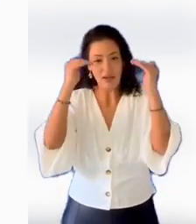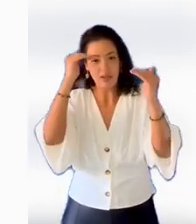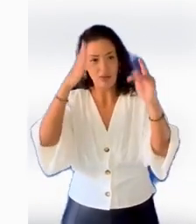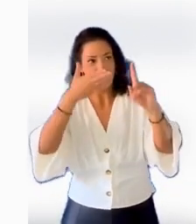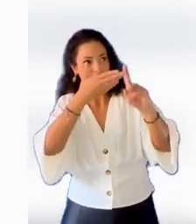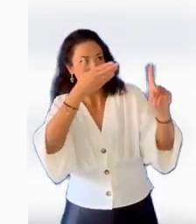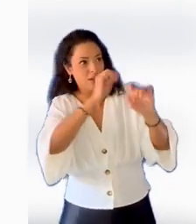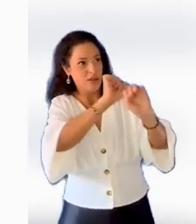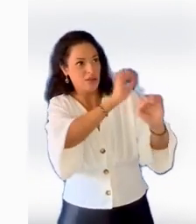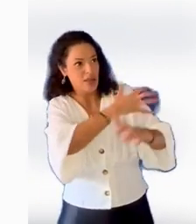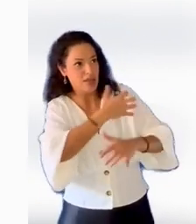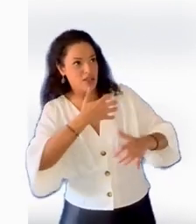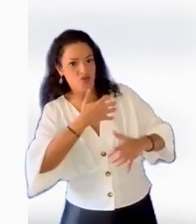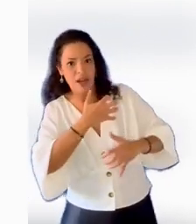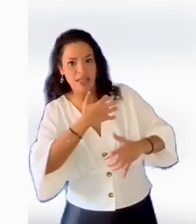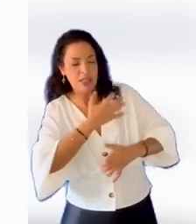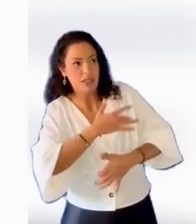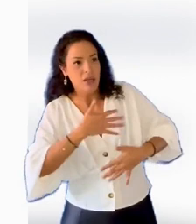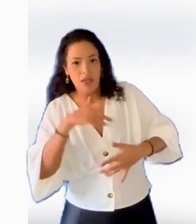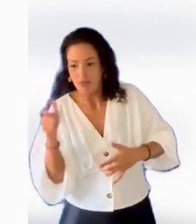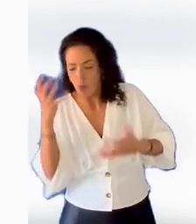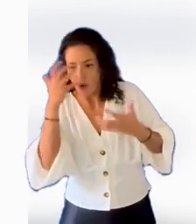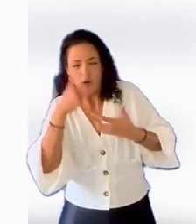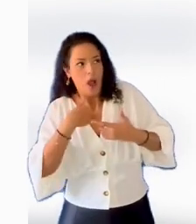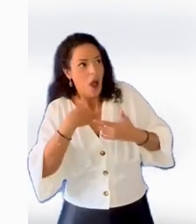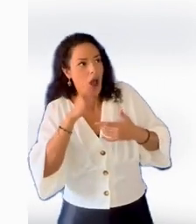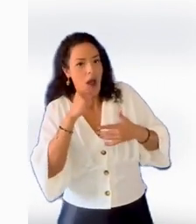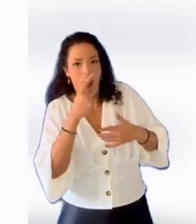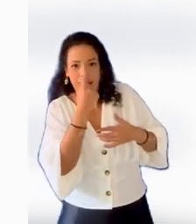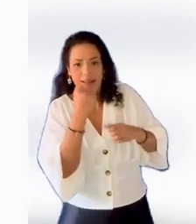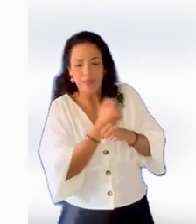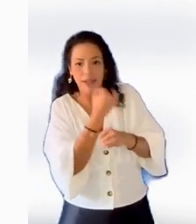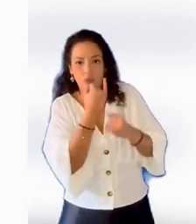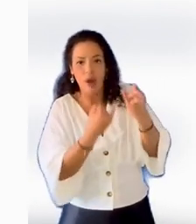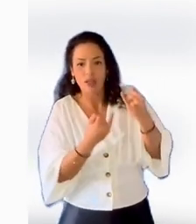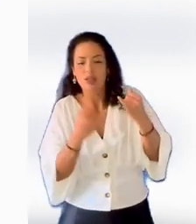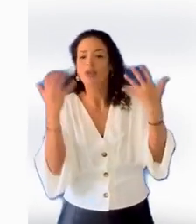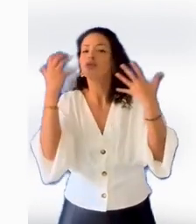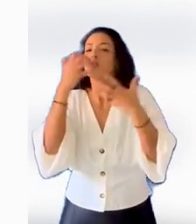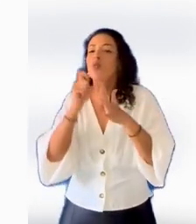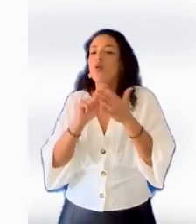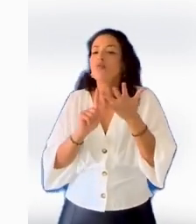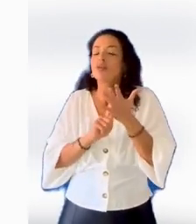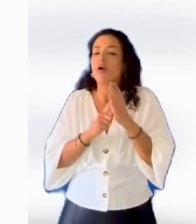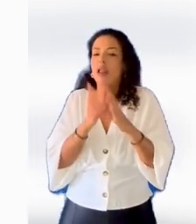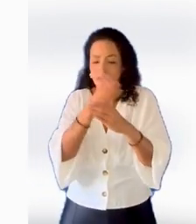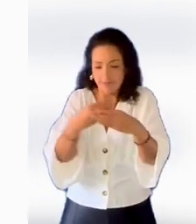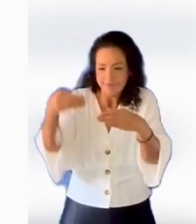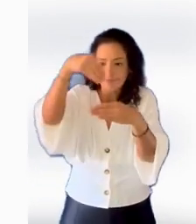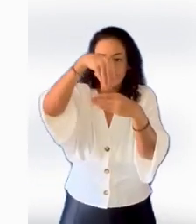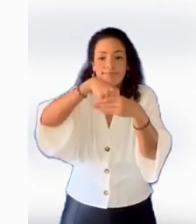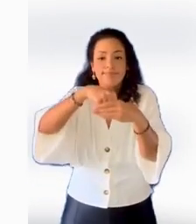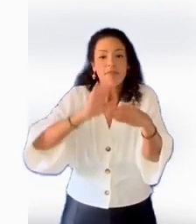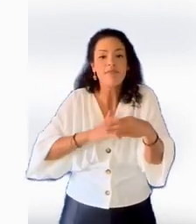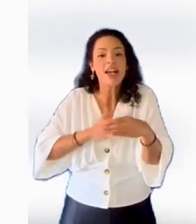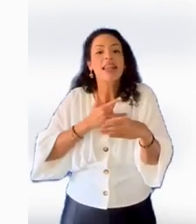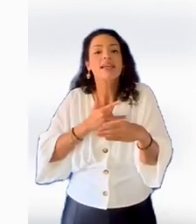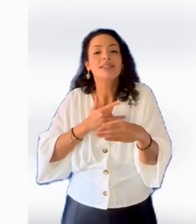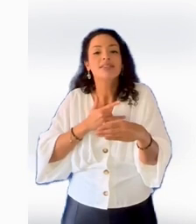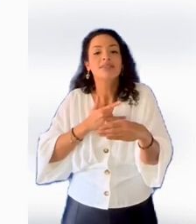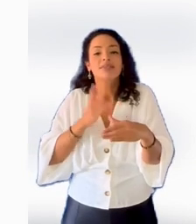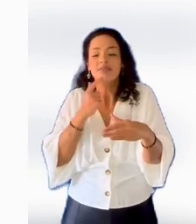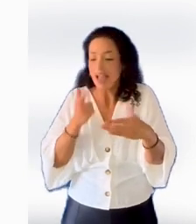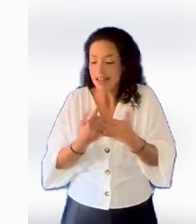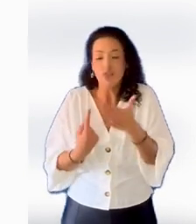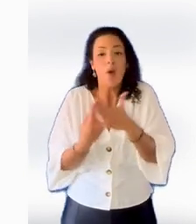their distress and a concern that they might exacerbate this. Worry dolls offer a place for these feelings and the opportunity for us to gift